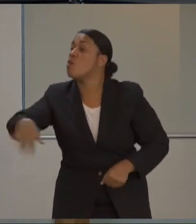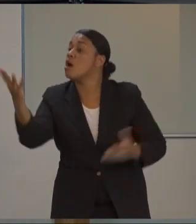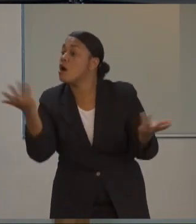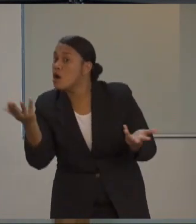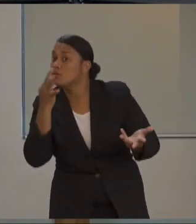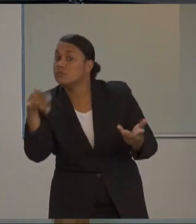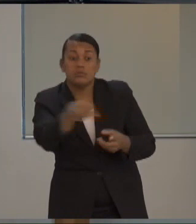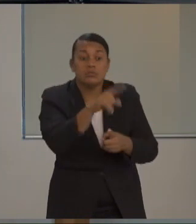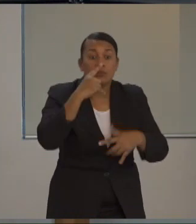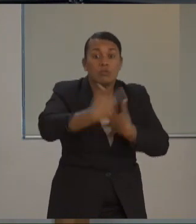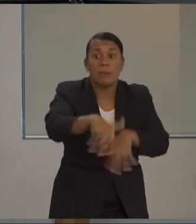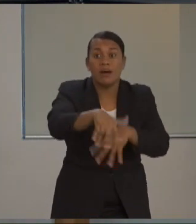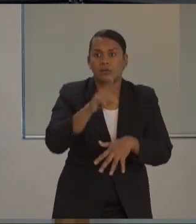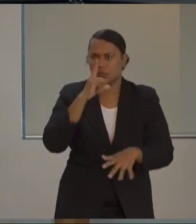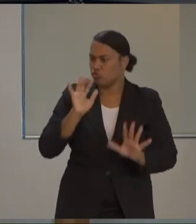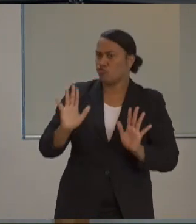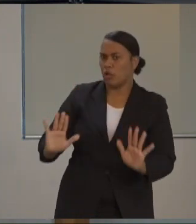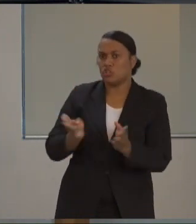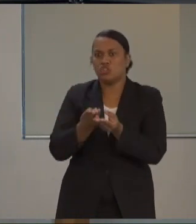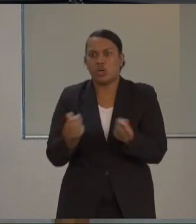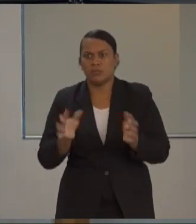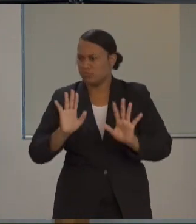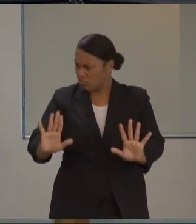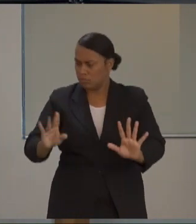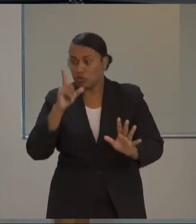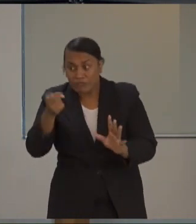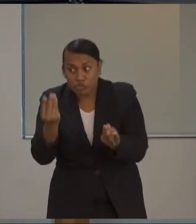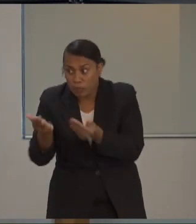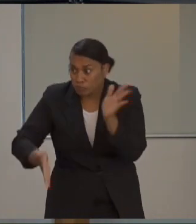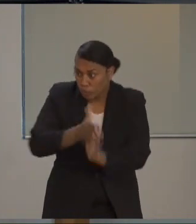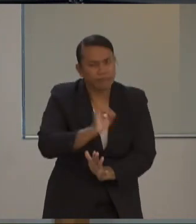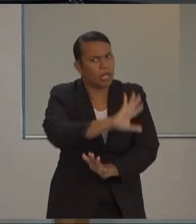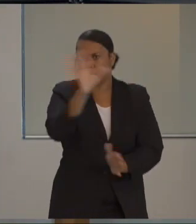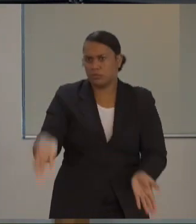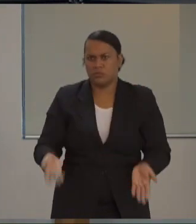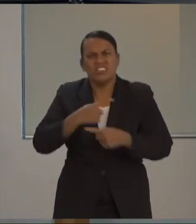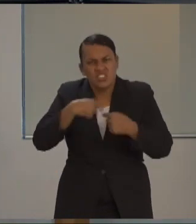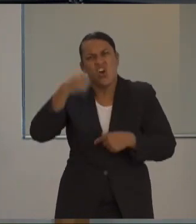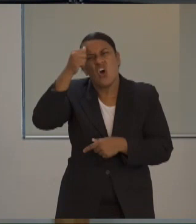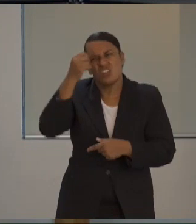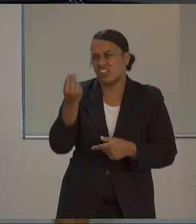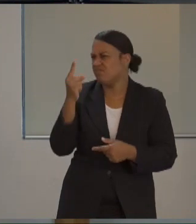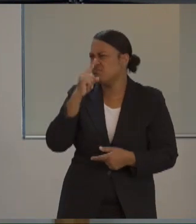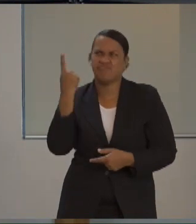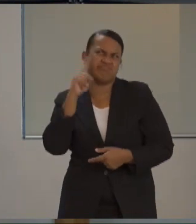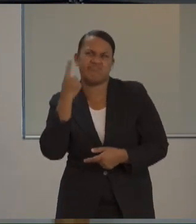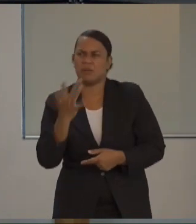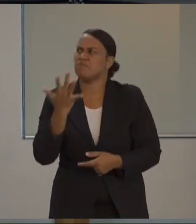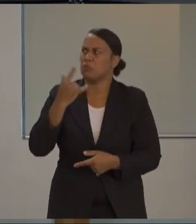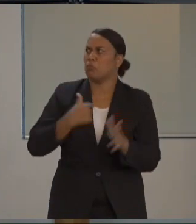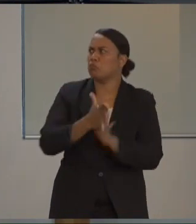from going shopping, which they need to do. But then we know people will lie their way through. That's why we're asking for unselfishness